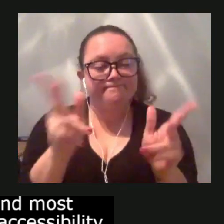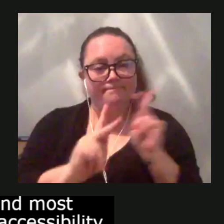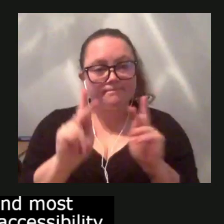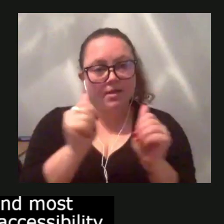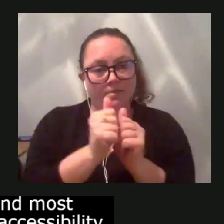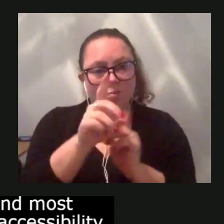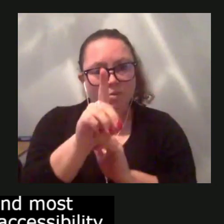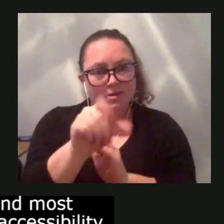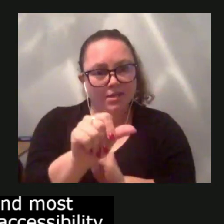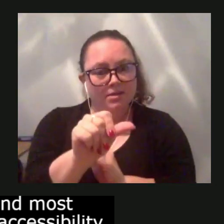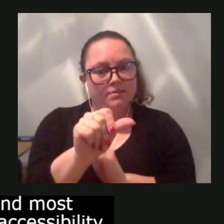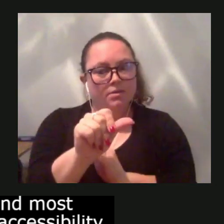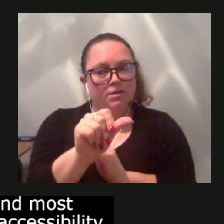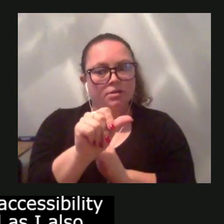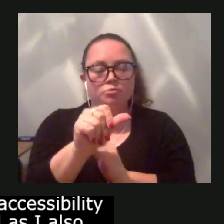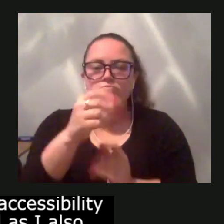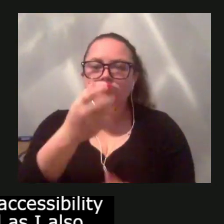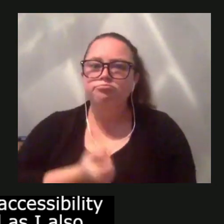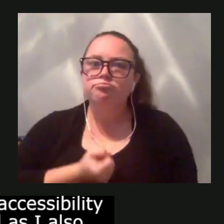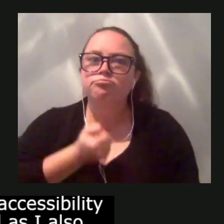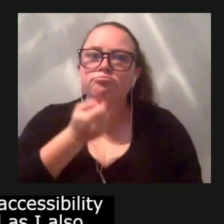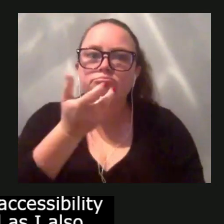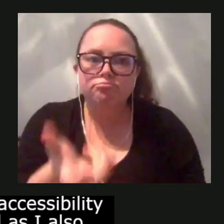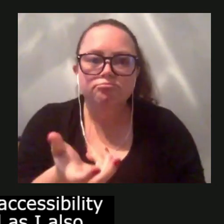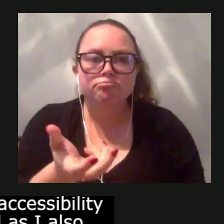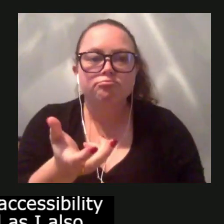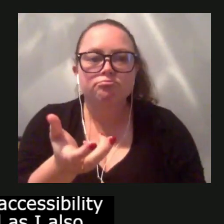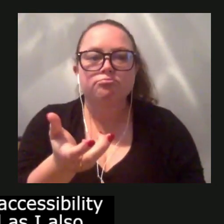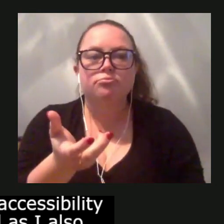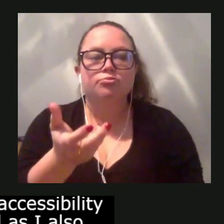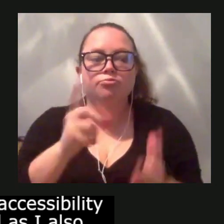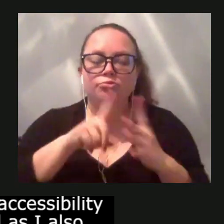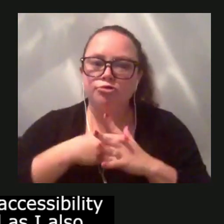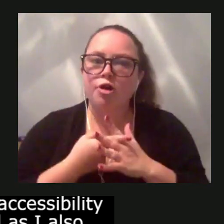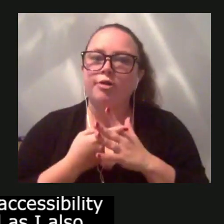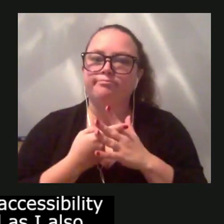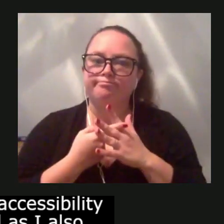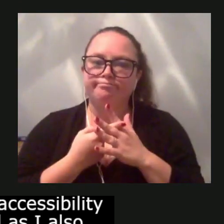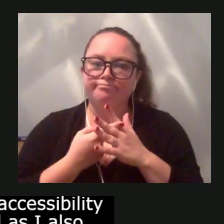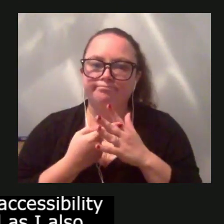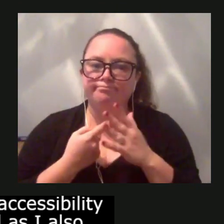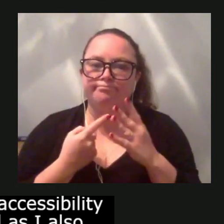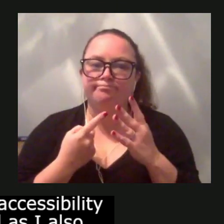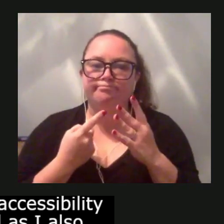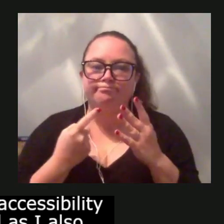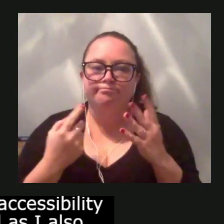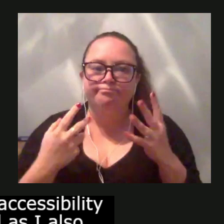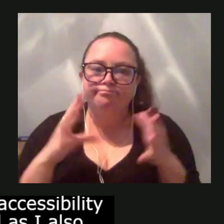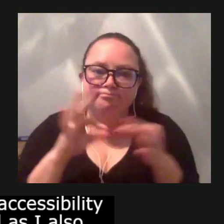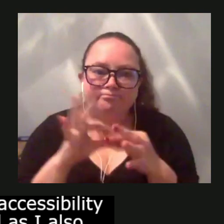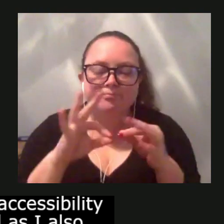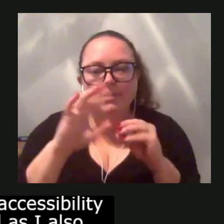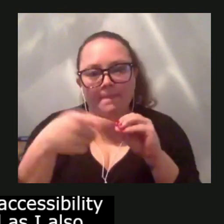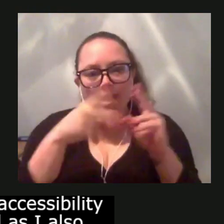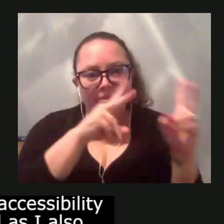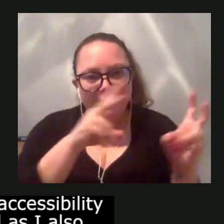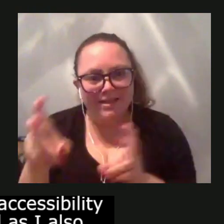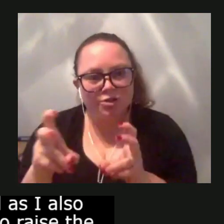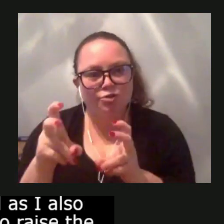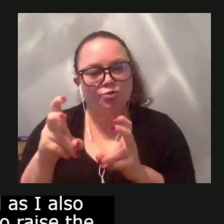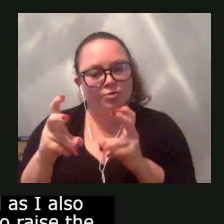to come forward to raise the issues, to raise their voice, because if they don't do